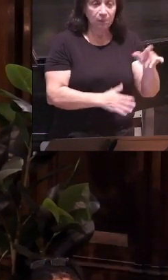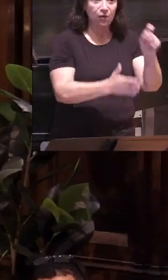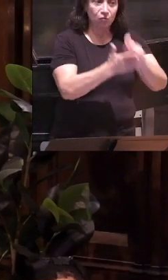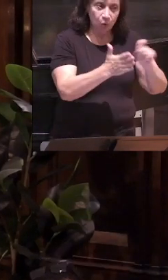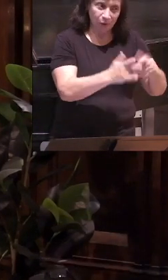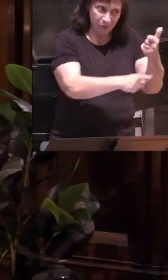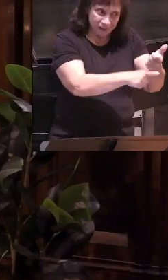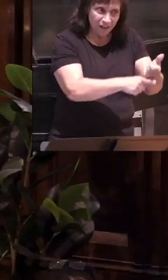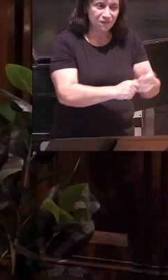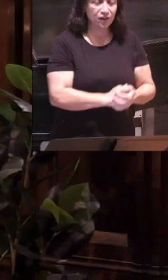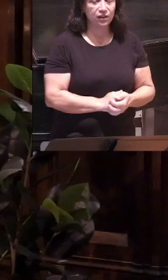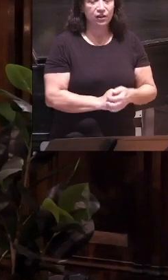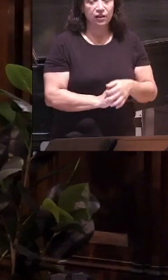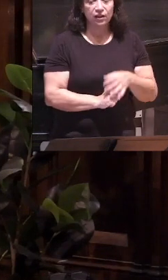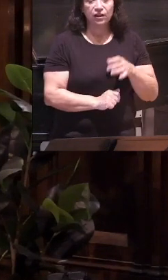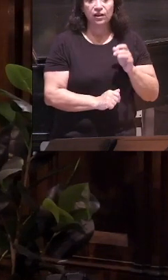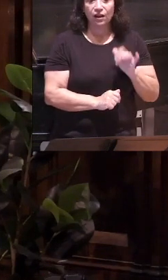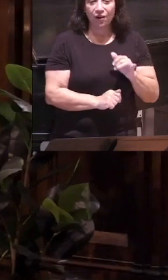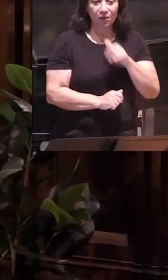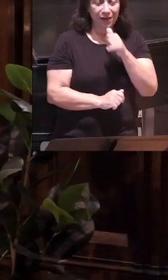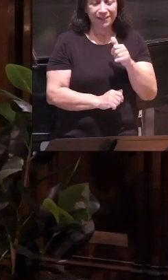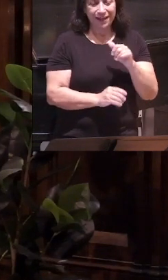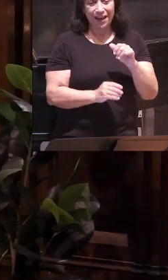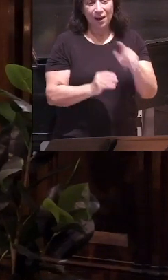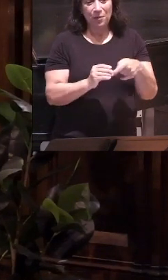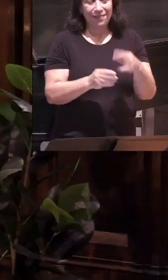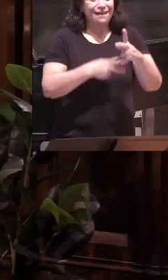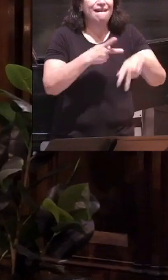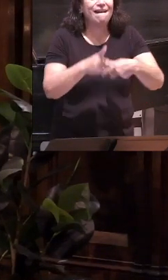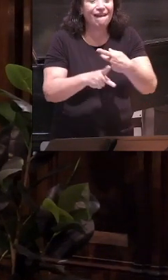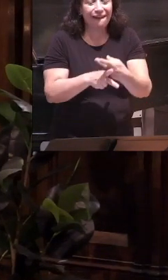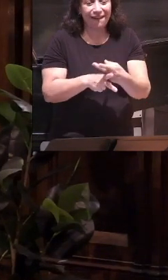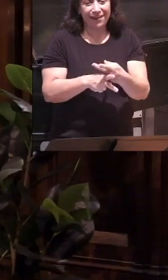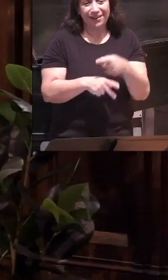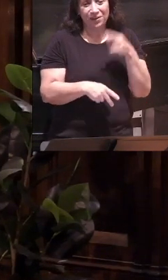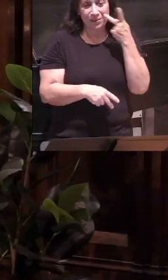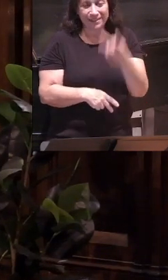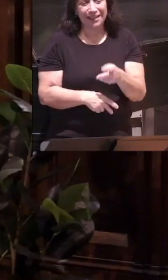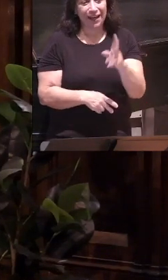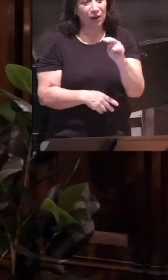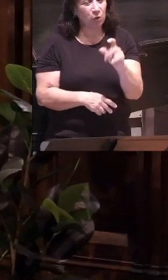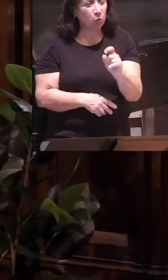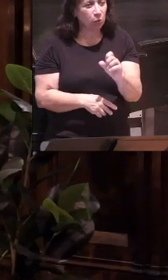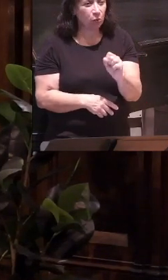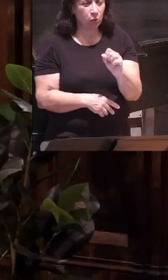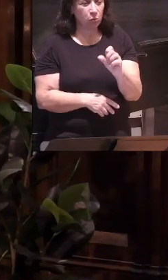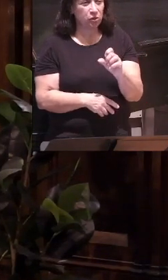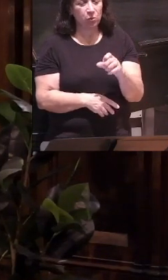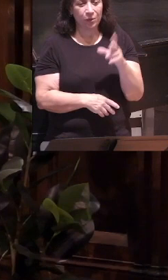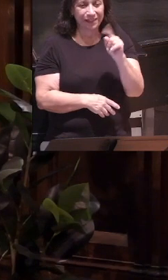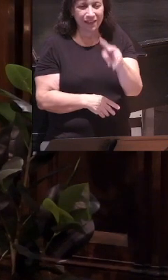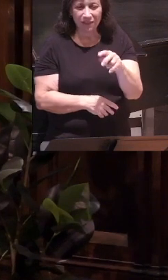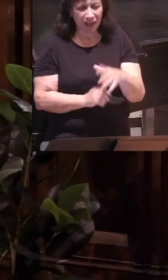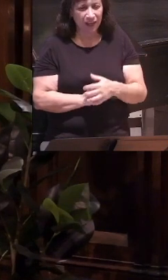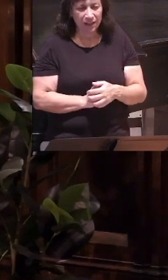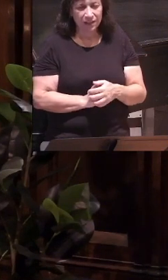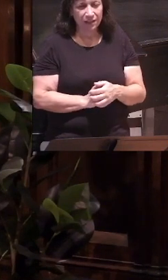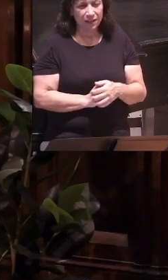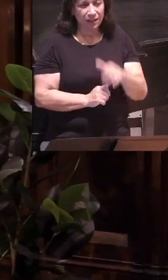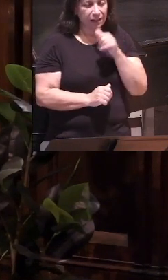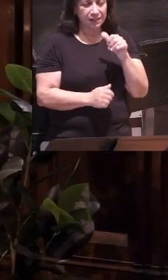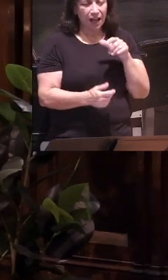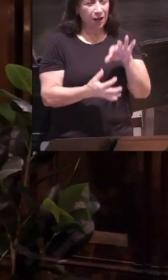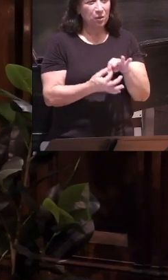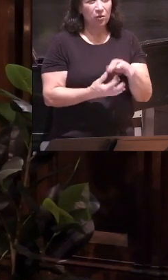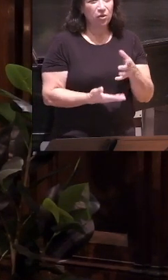legislation. And it's not about the kind of legislation that you see in the news and you see on TV. It's not